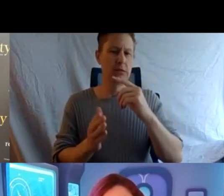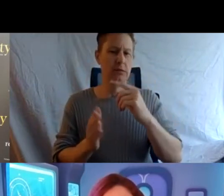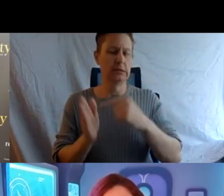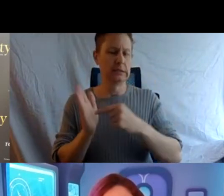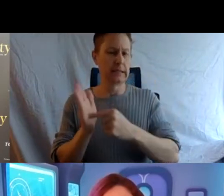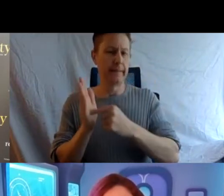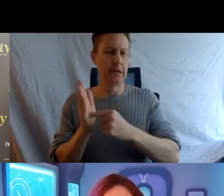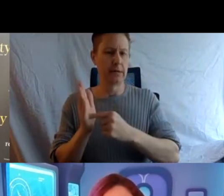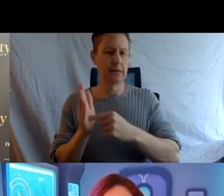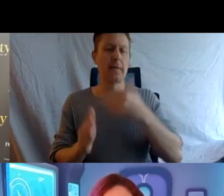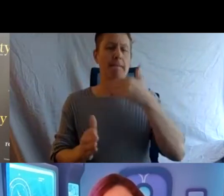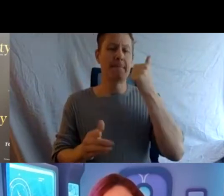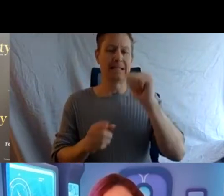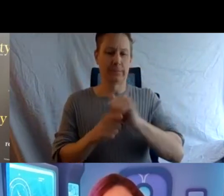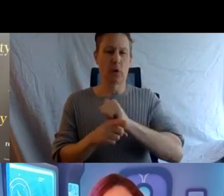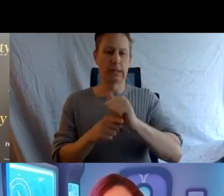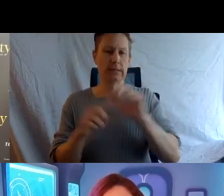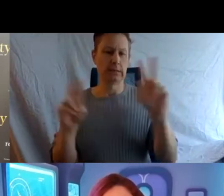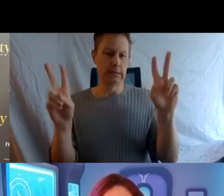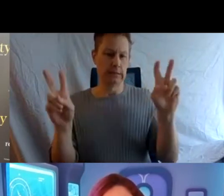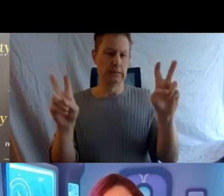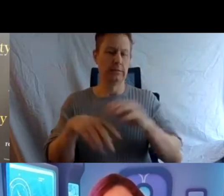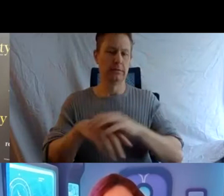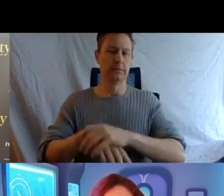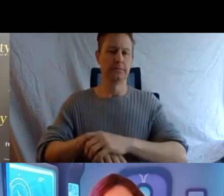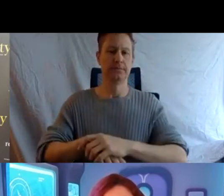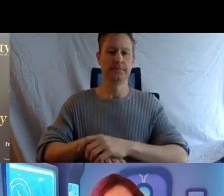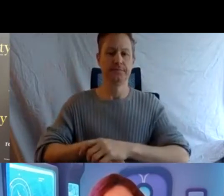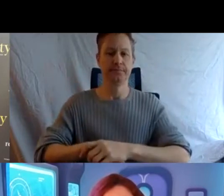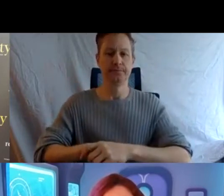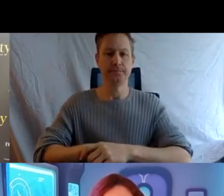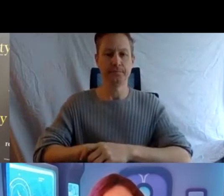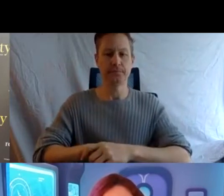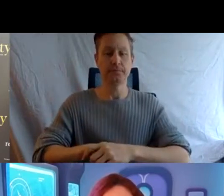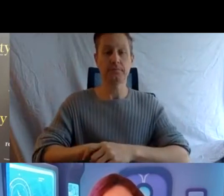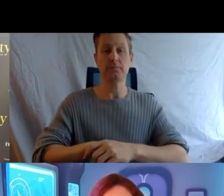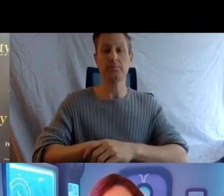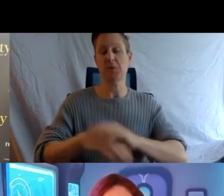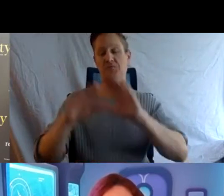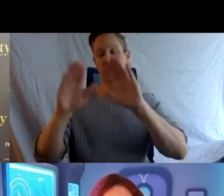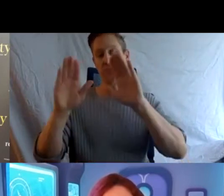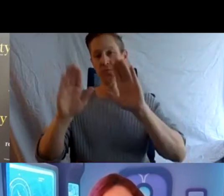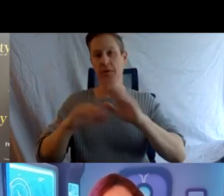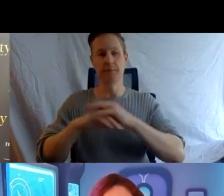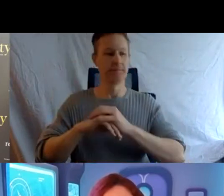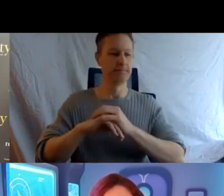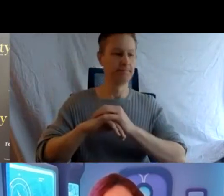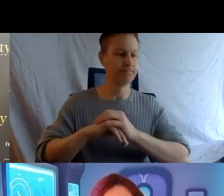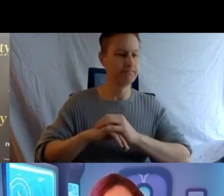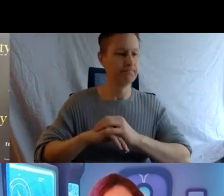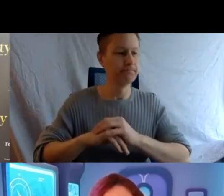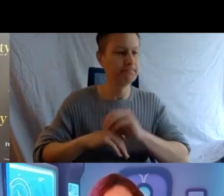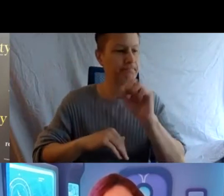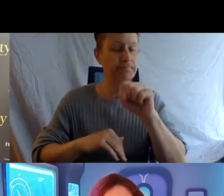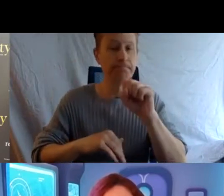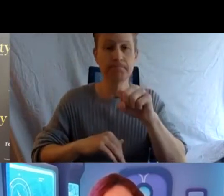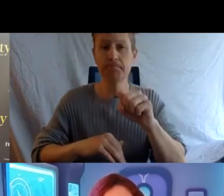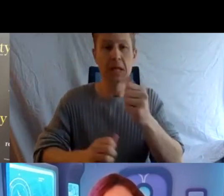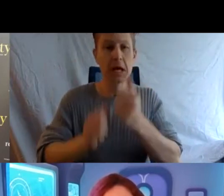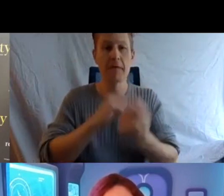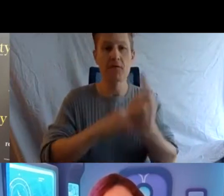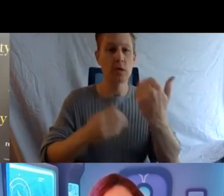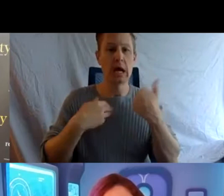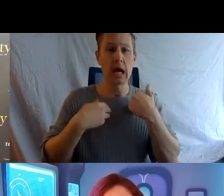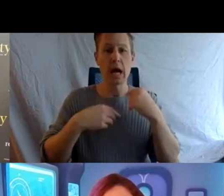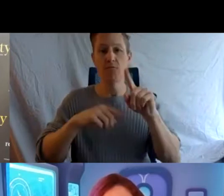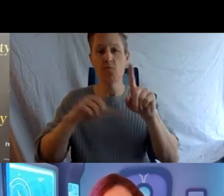best practice. And so it's really been great. And yes, if anyone has any